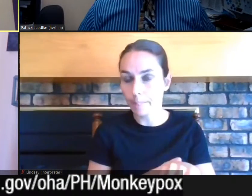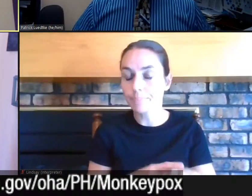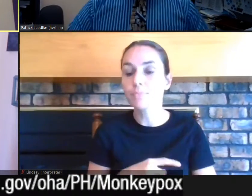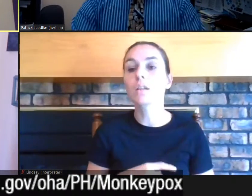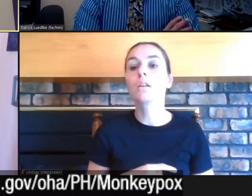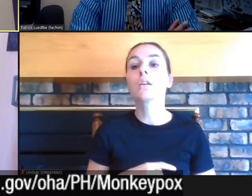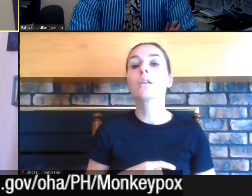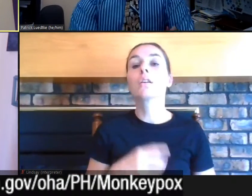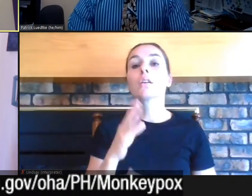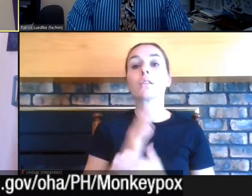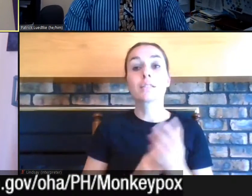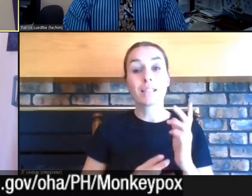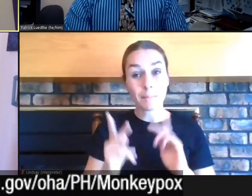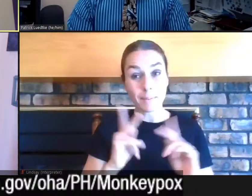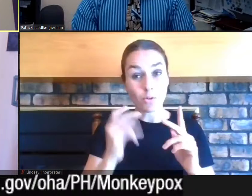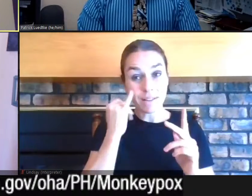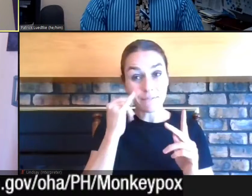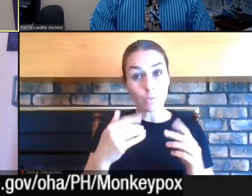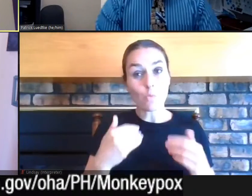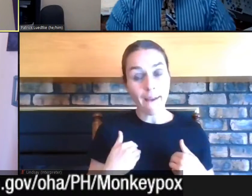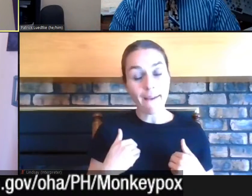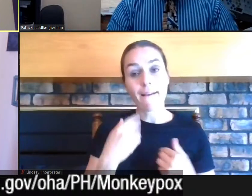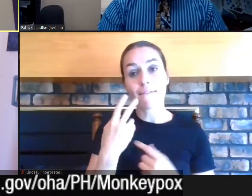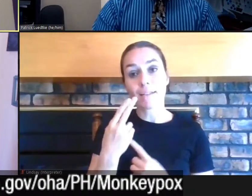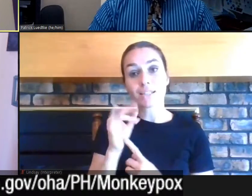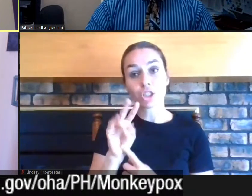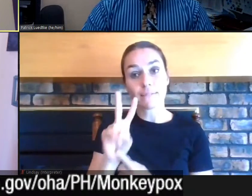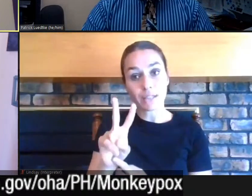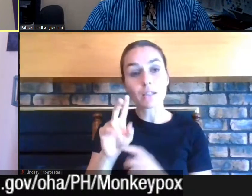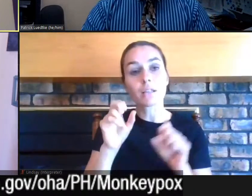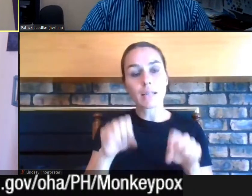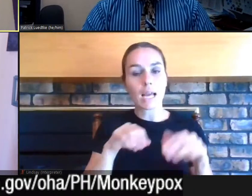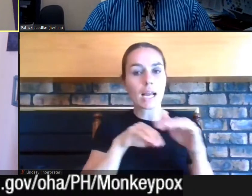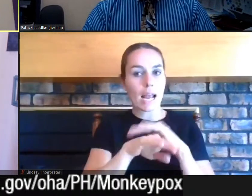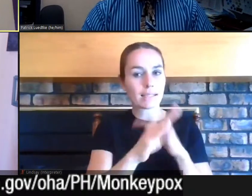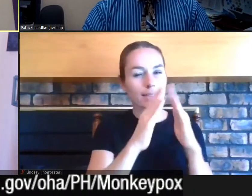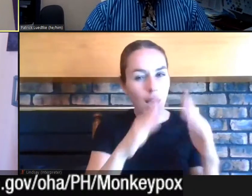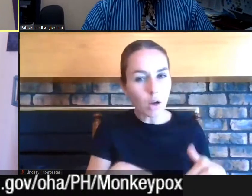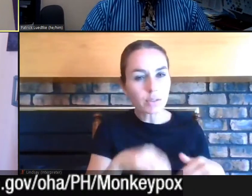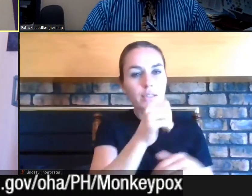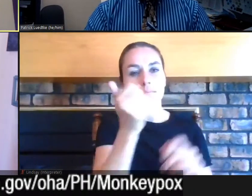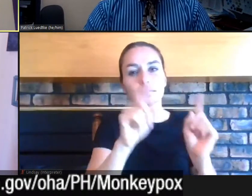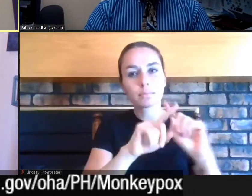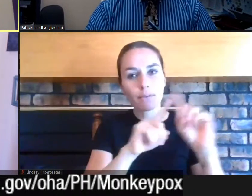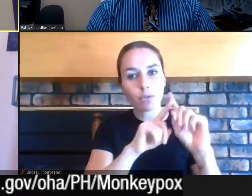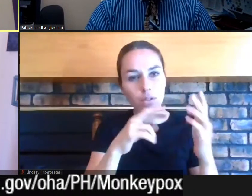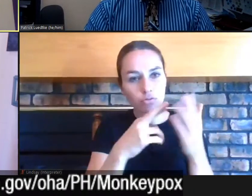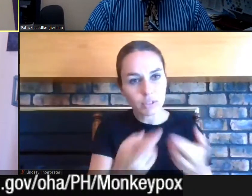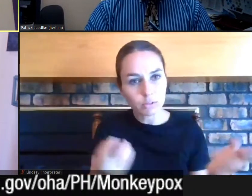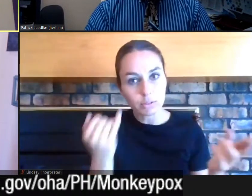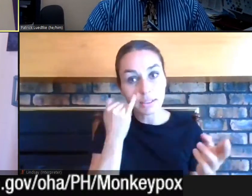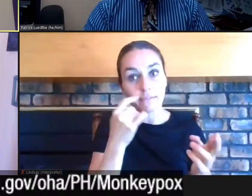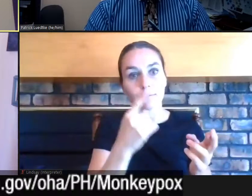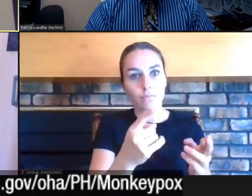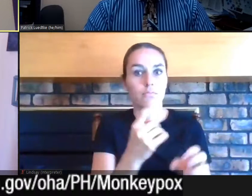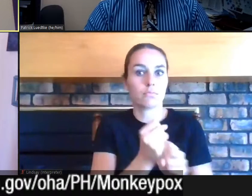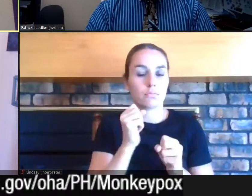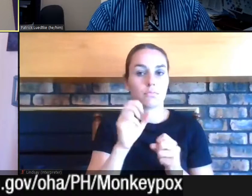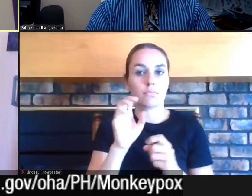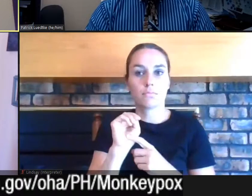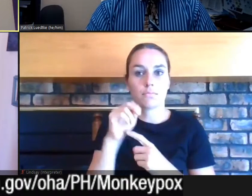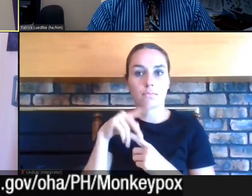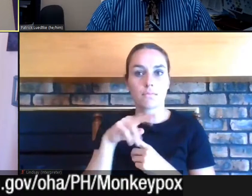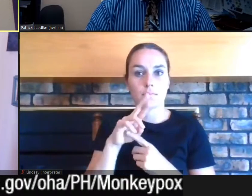with HIV, can access housing and some other sources that may help them if they become infected with monkeypox. And there are certainly